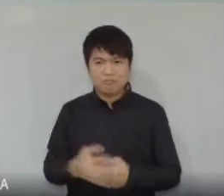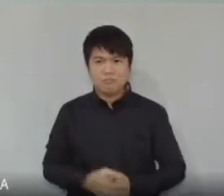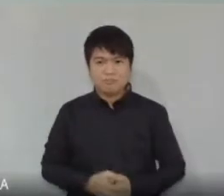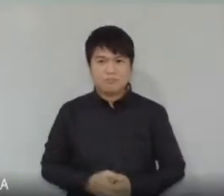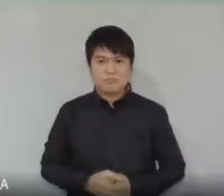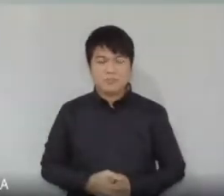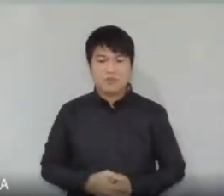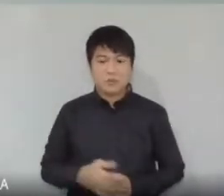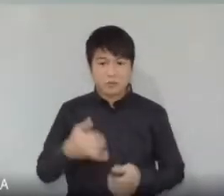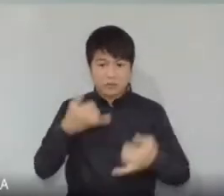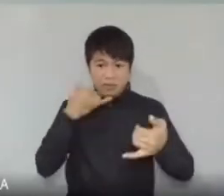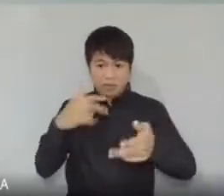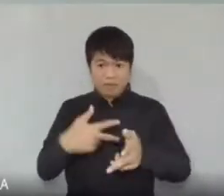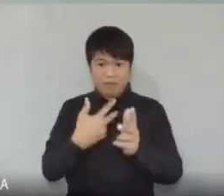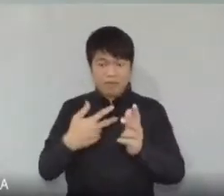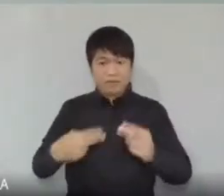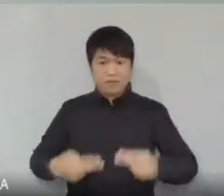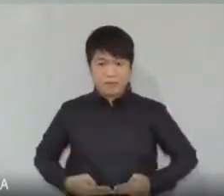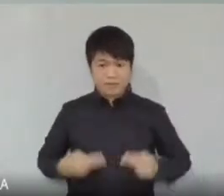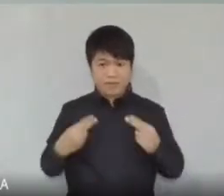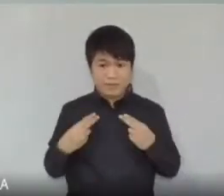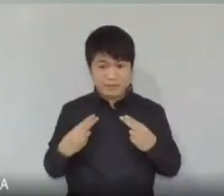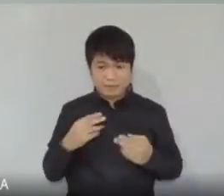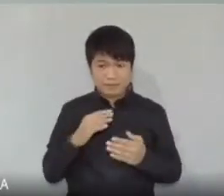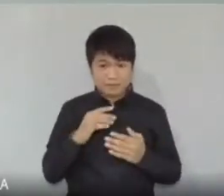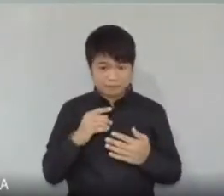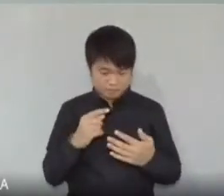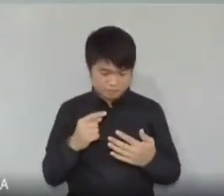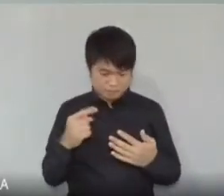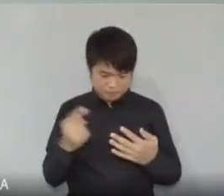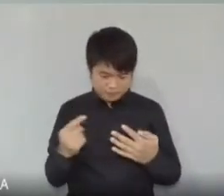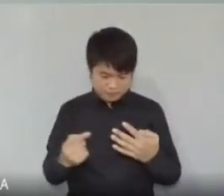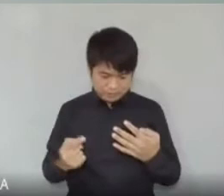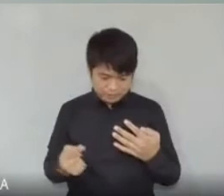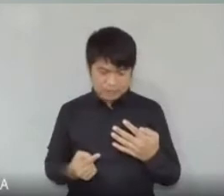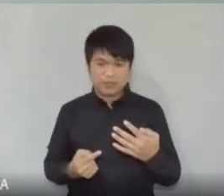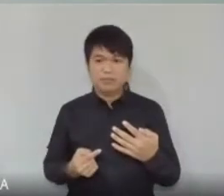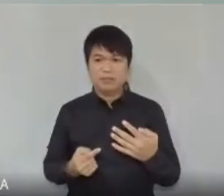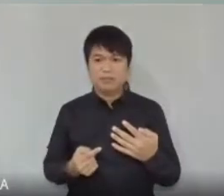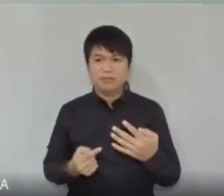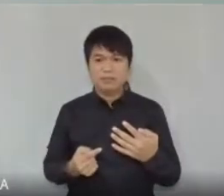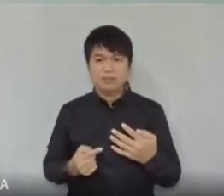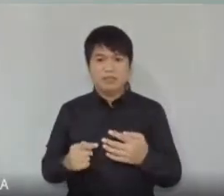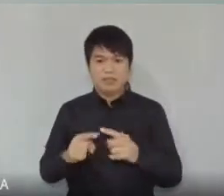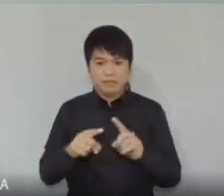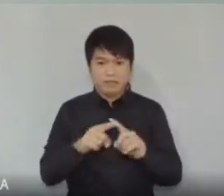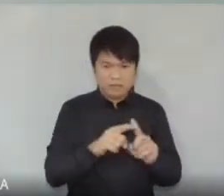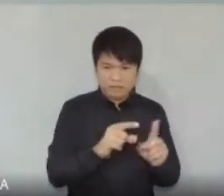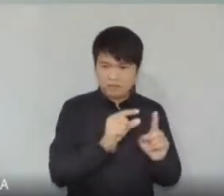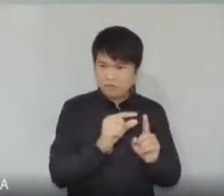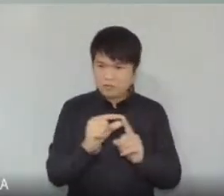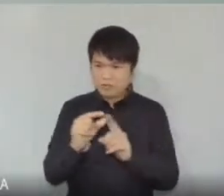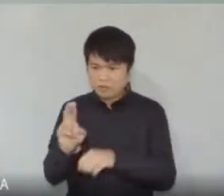so on, no? All of these actually now are enshrined in the Universal Healthcare Act, or